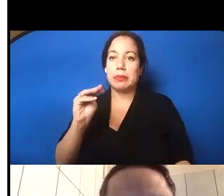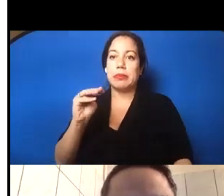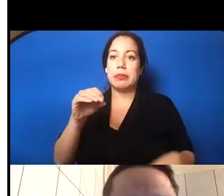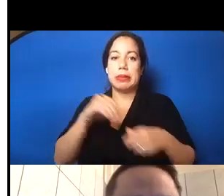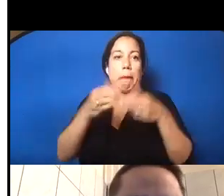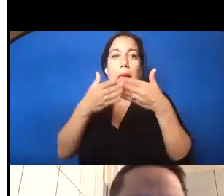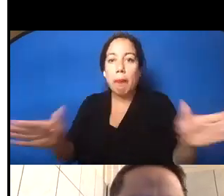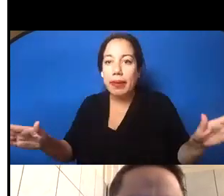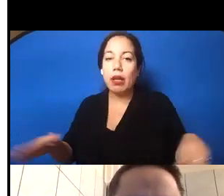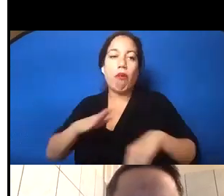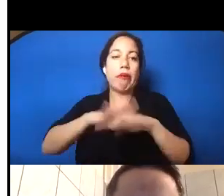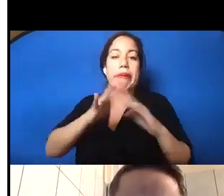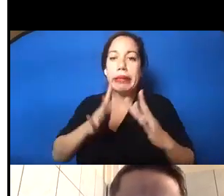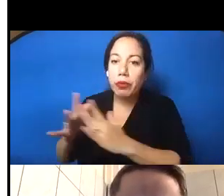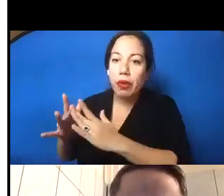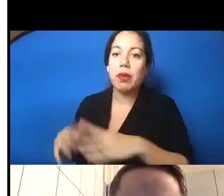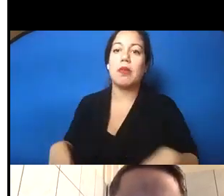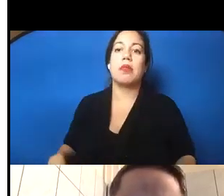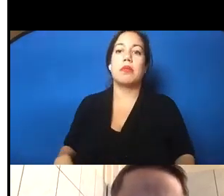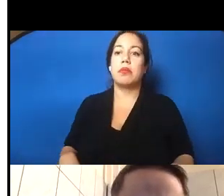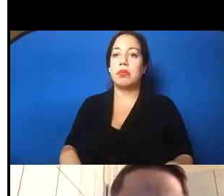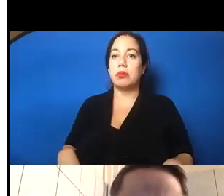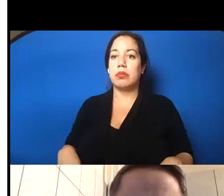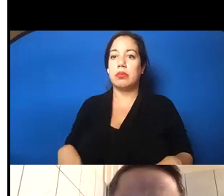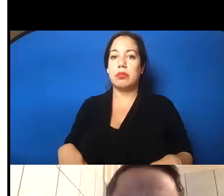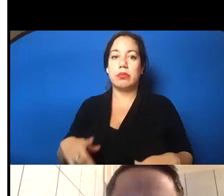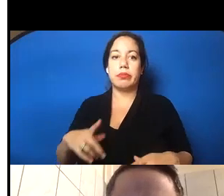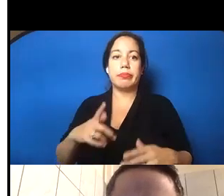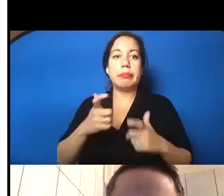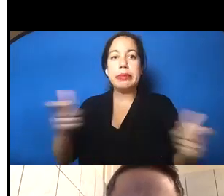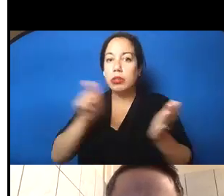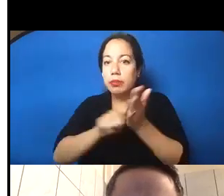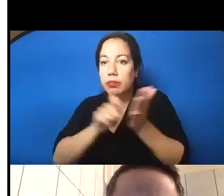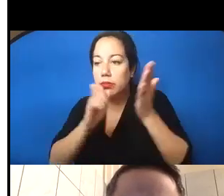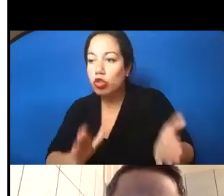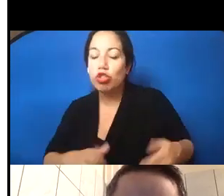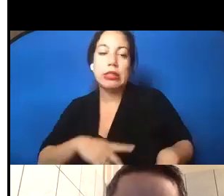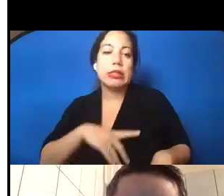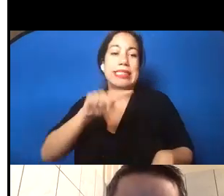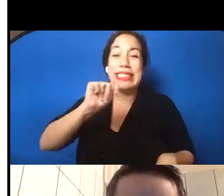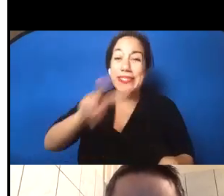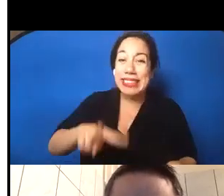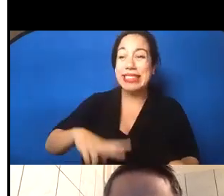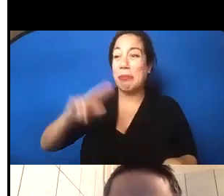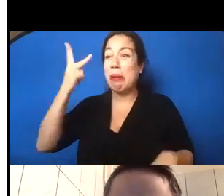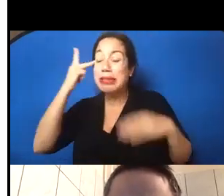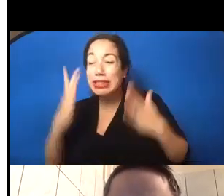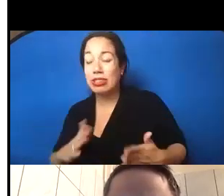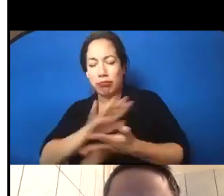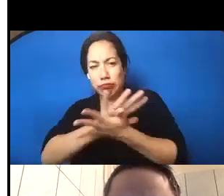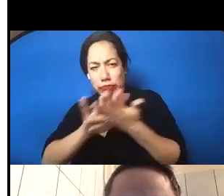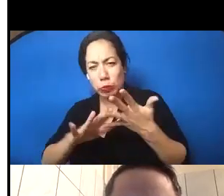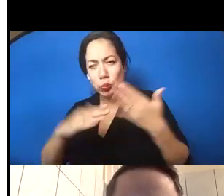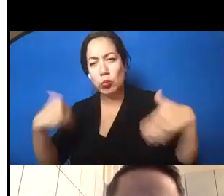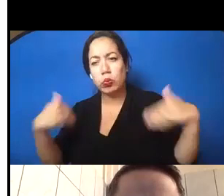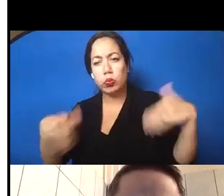domain, on the internet, on major journalists, TV stations, and major politicians.